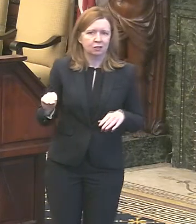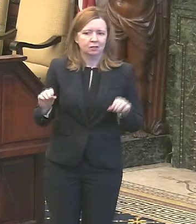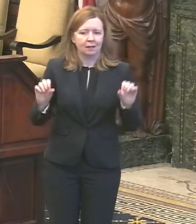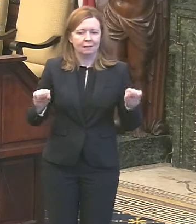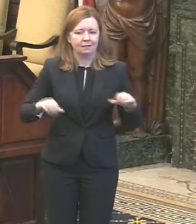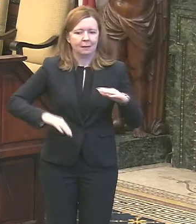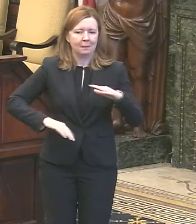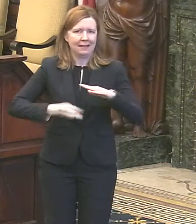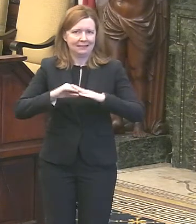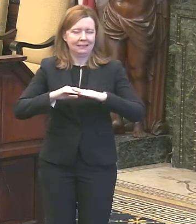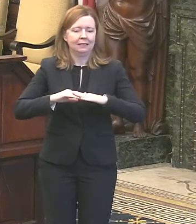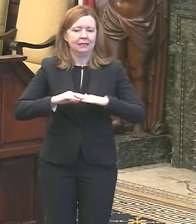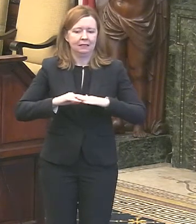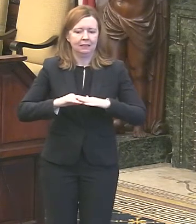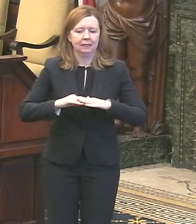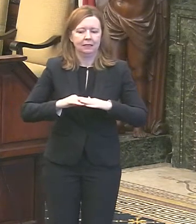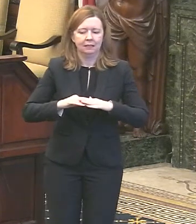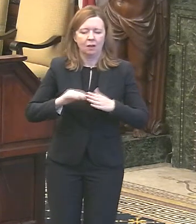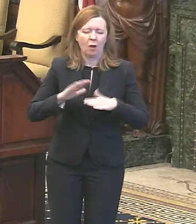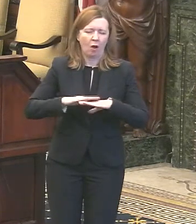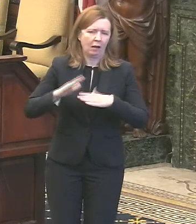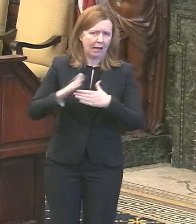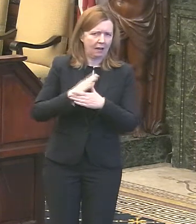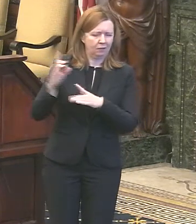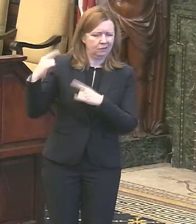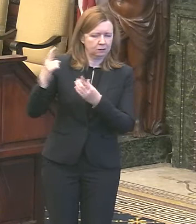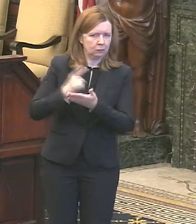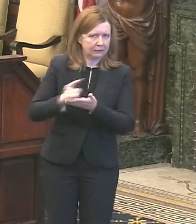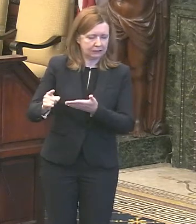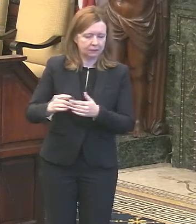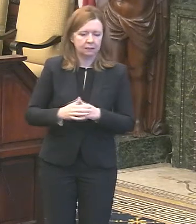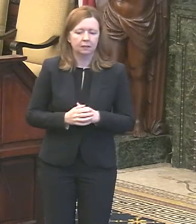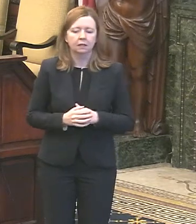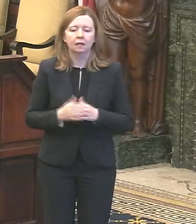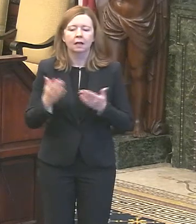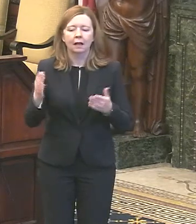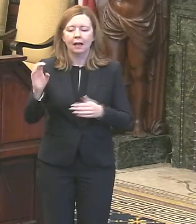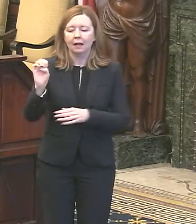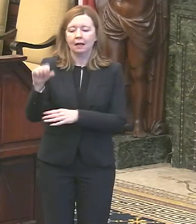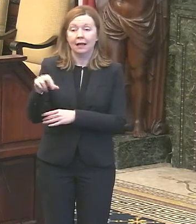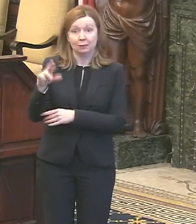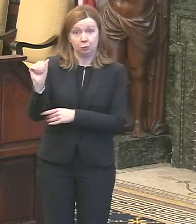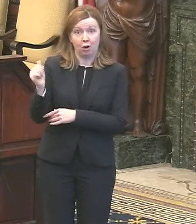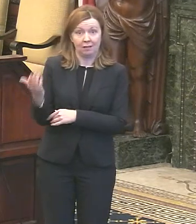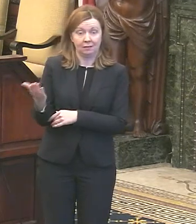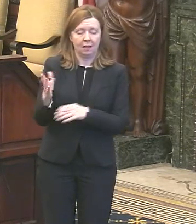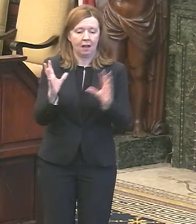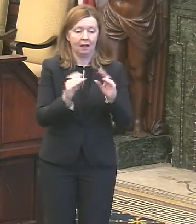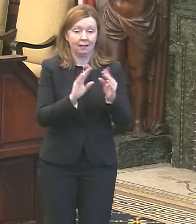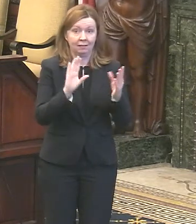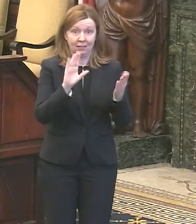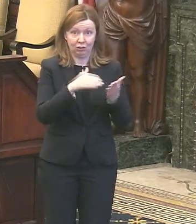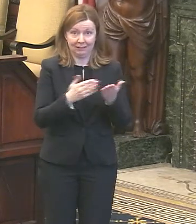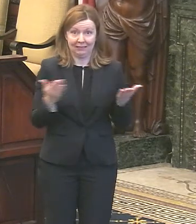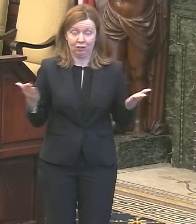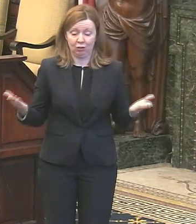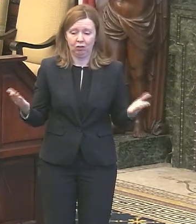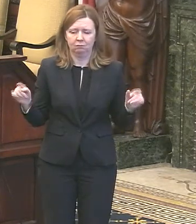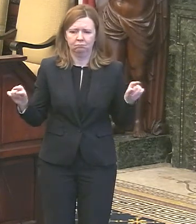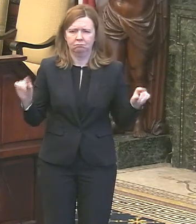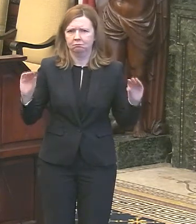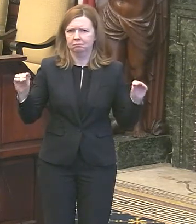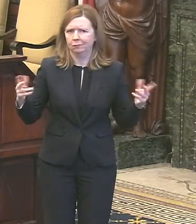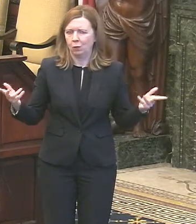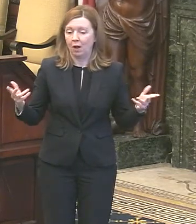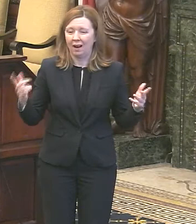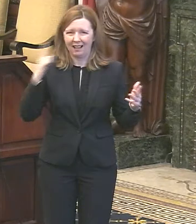been filled, say on average over the last week or so at the Esperanza and Convention Center sites? I think they